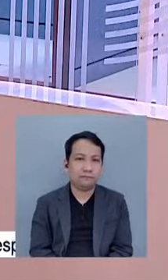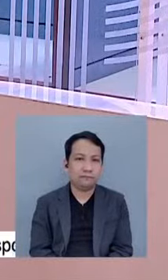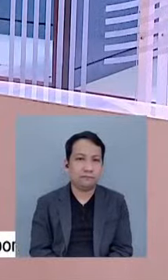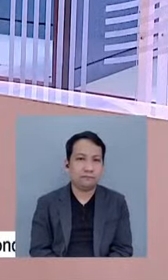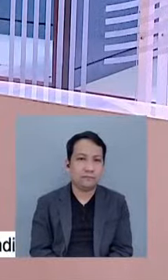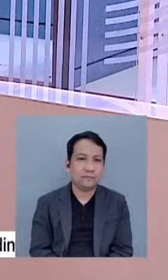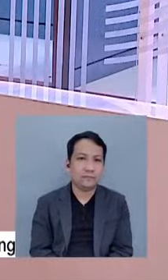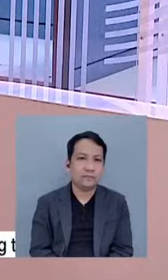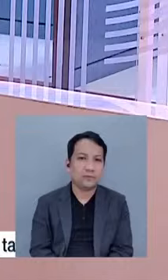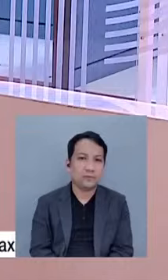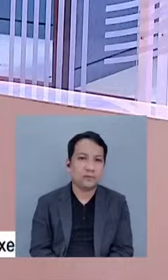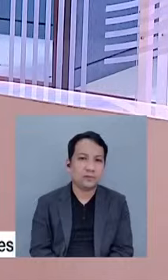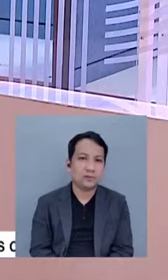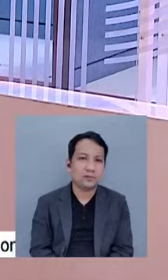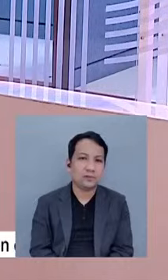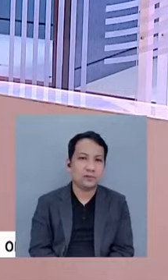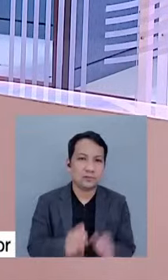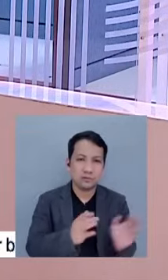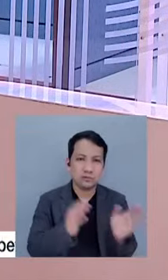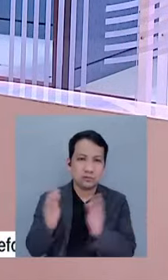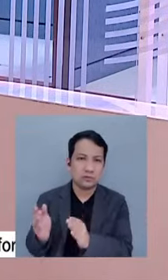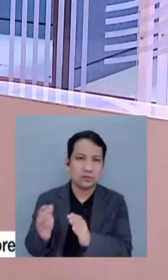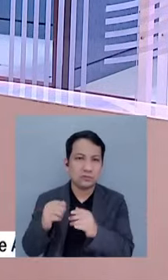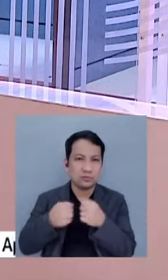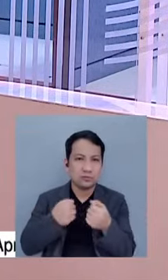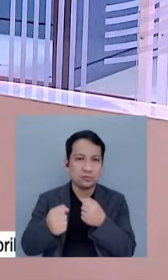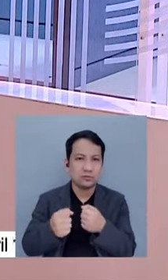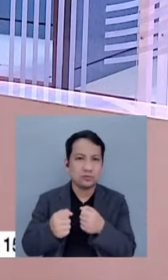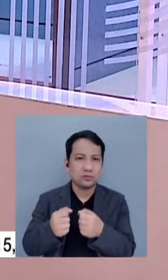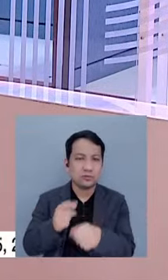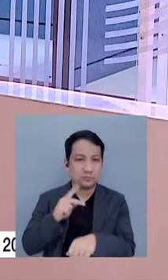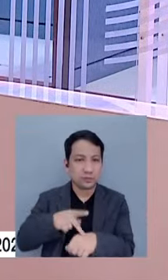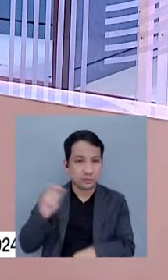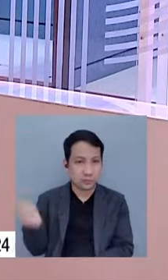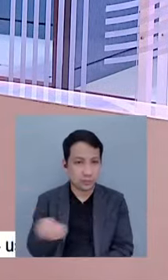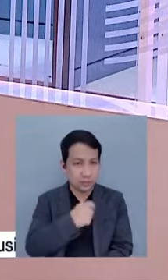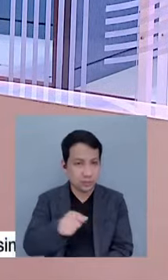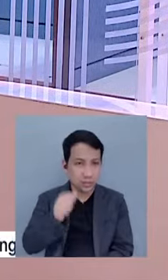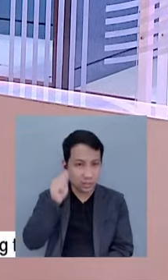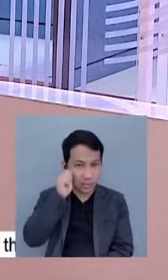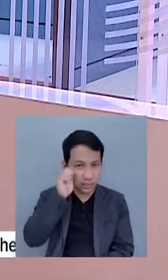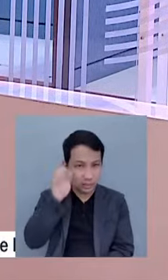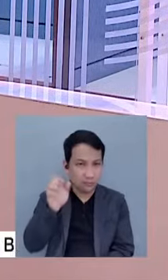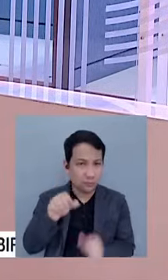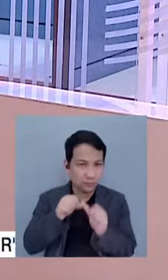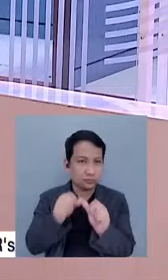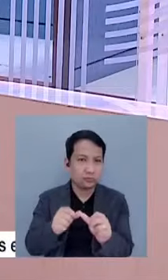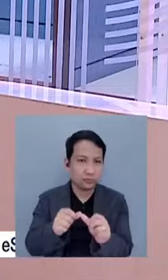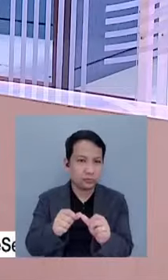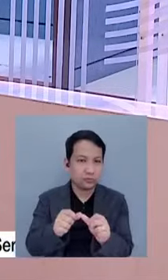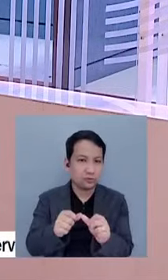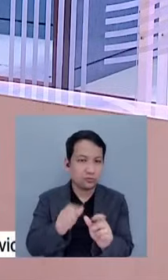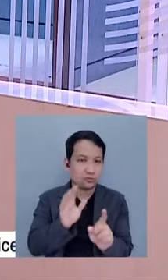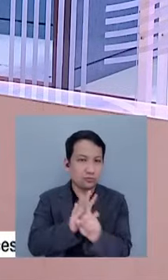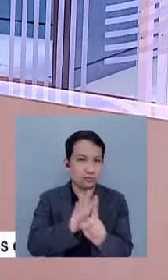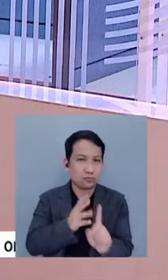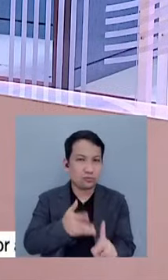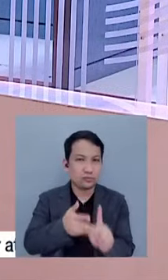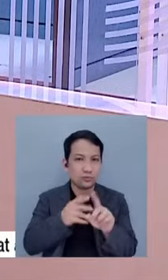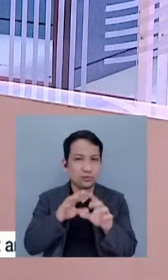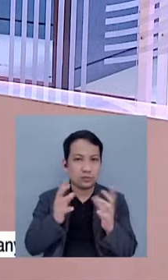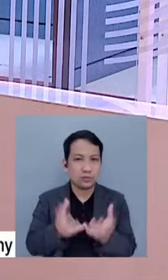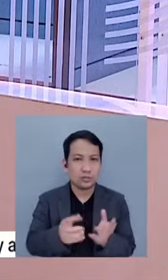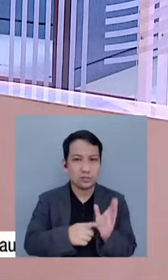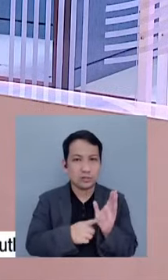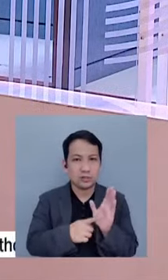Well, shifting now to sports, Filipino tennis ace Alex Ayala continues to impress on the world stage as she and